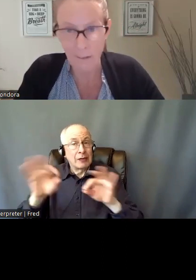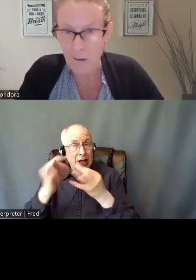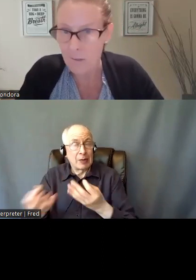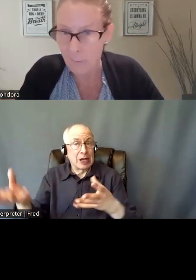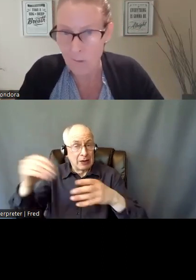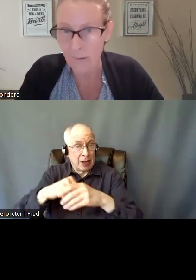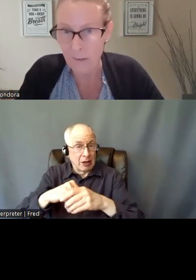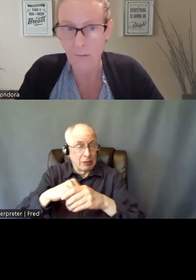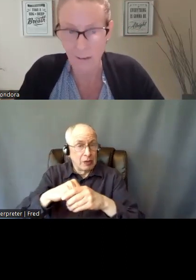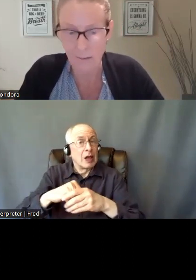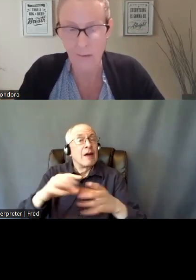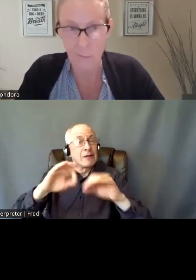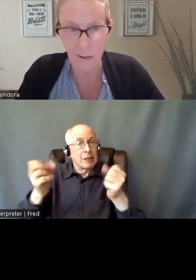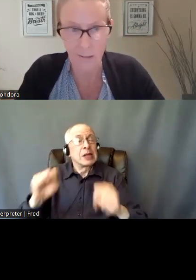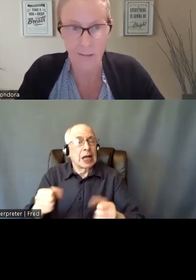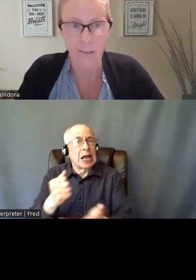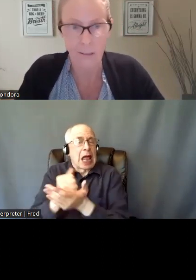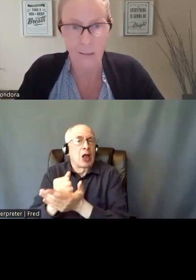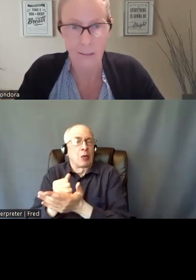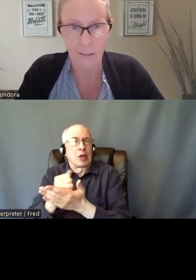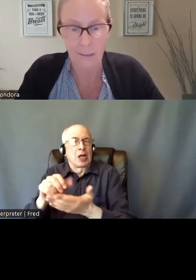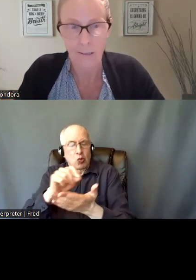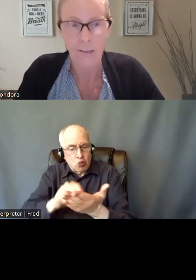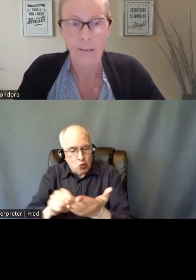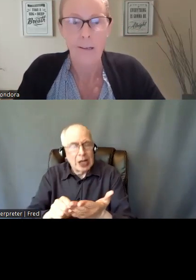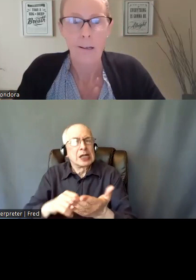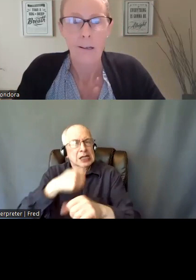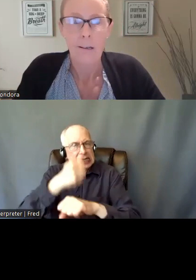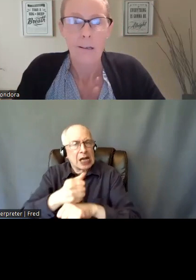involved in the creation of those advance directives as well.